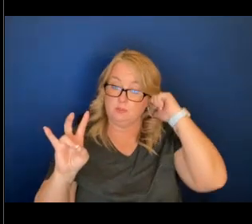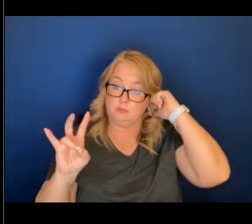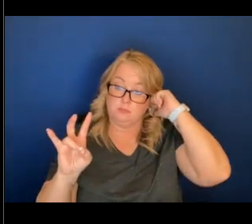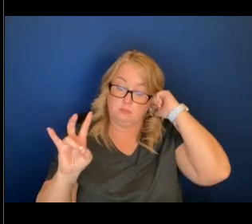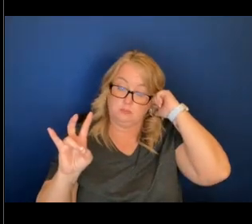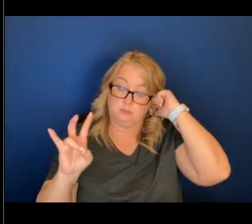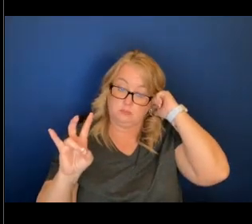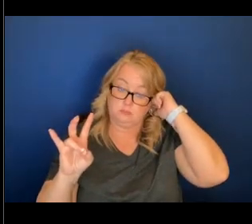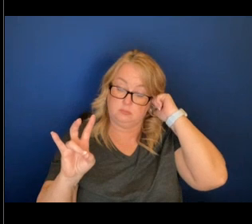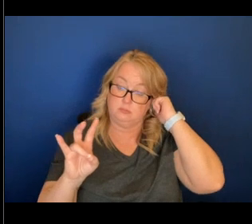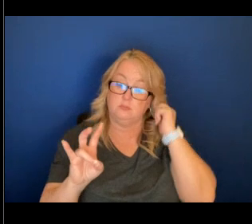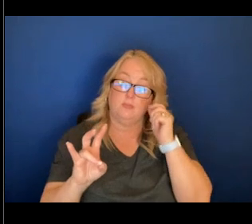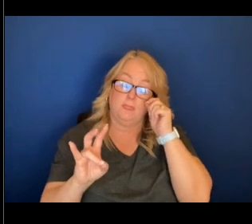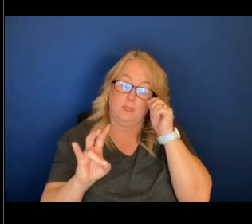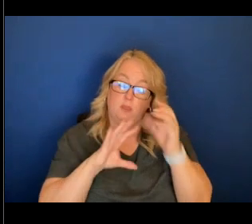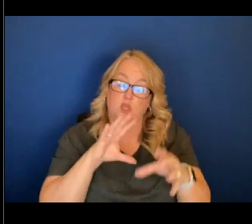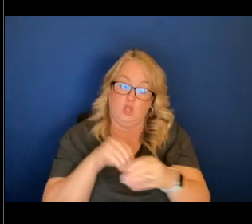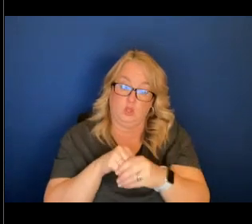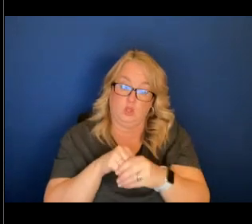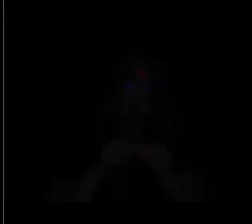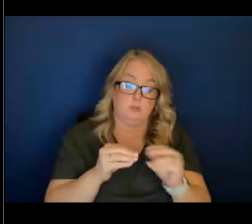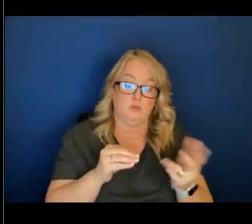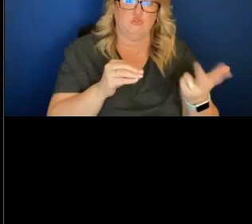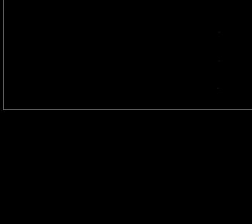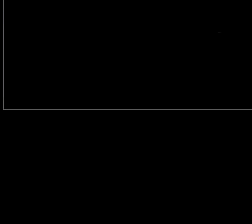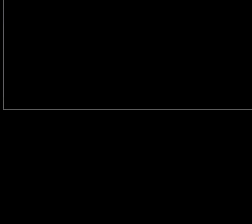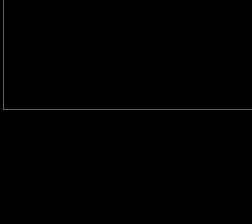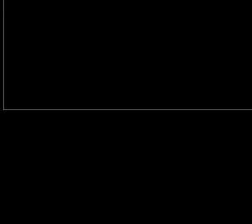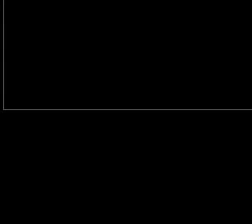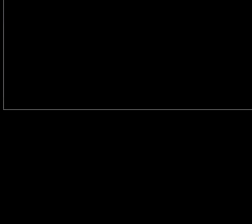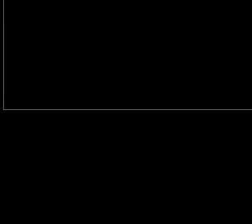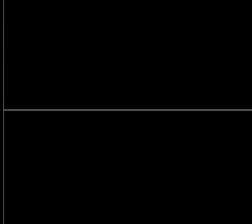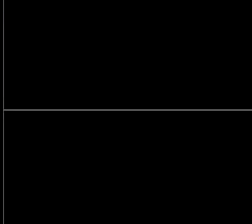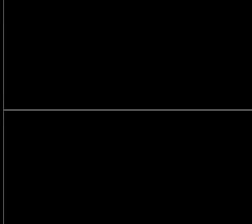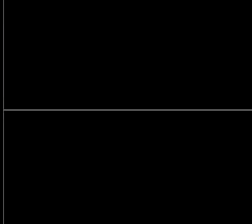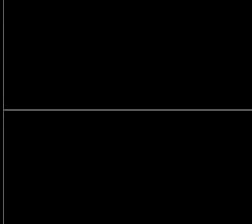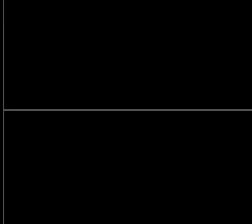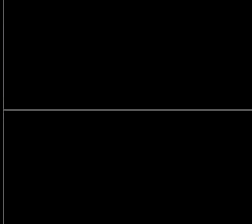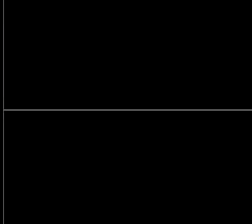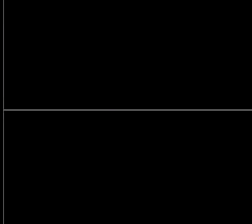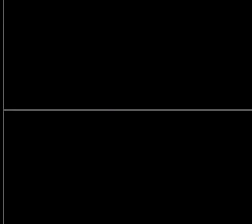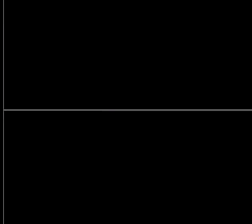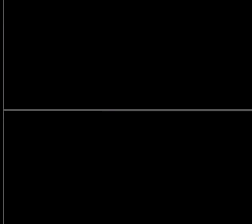This includes Requirement 3, usable doors,